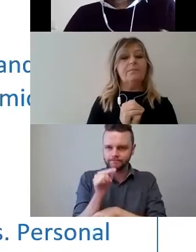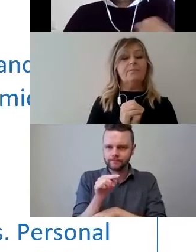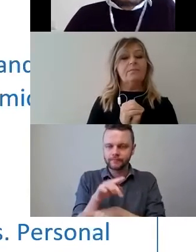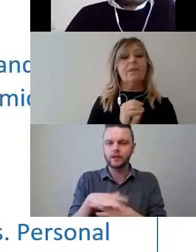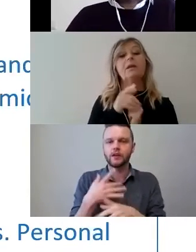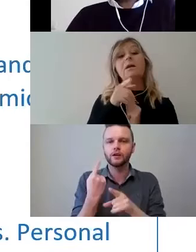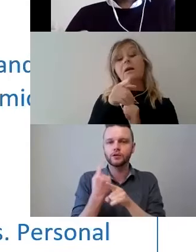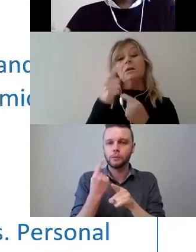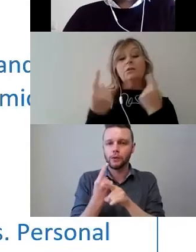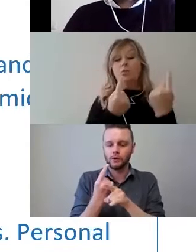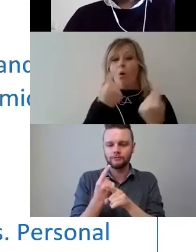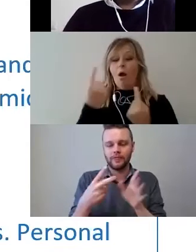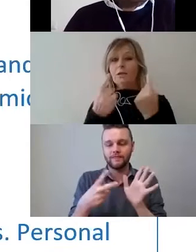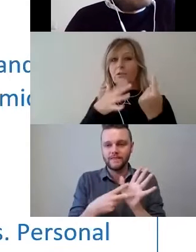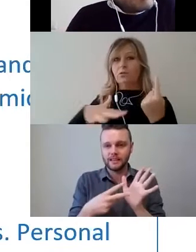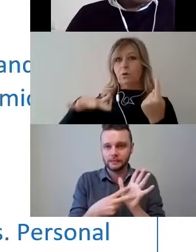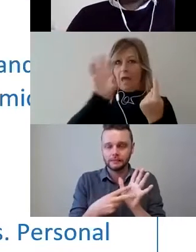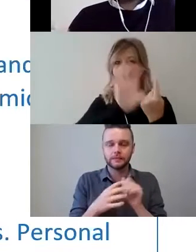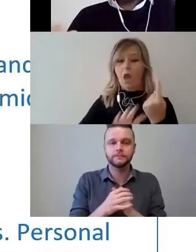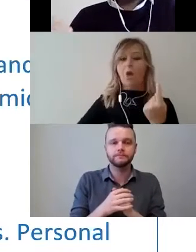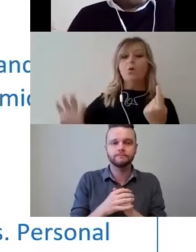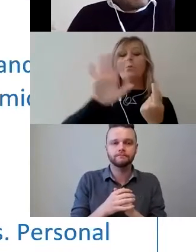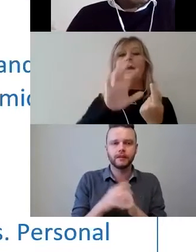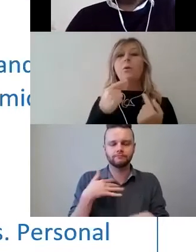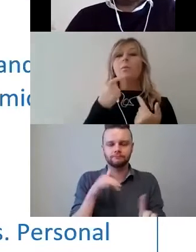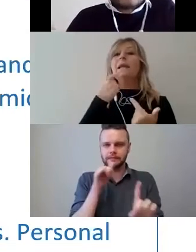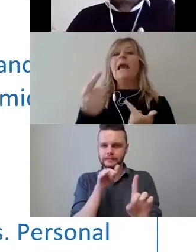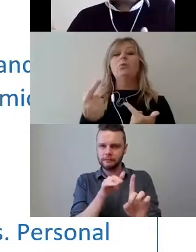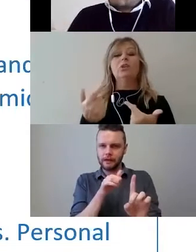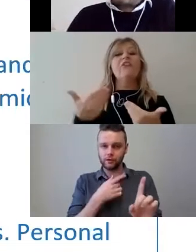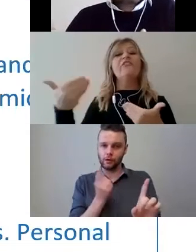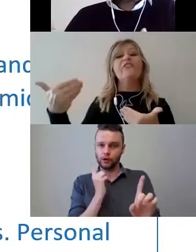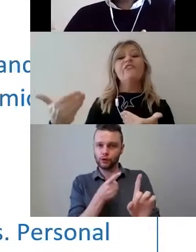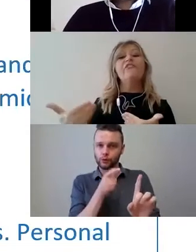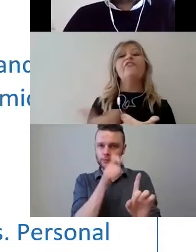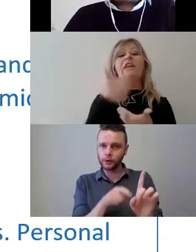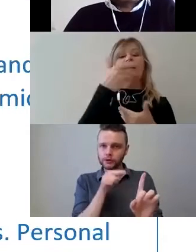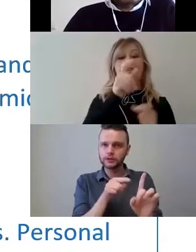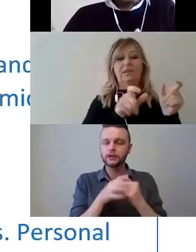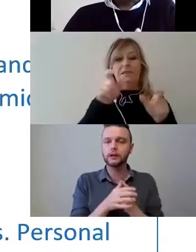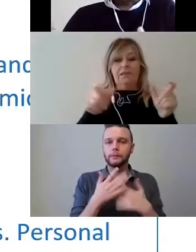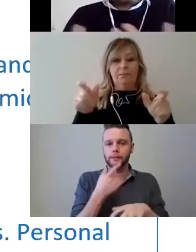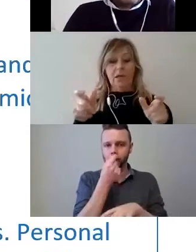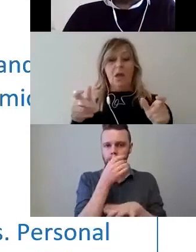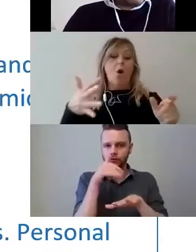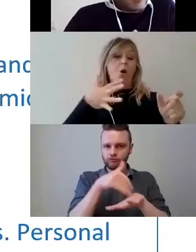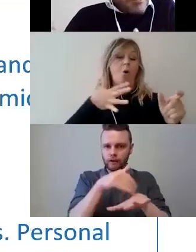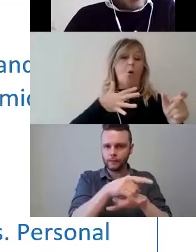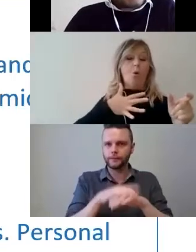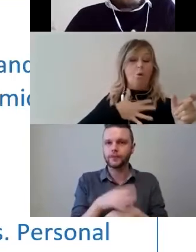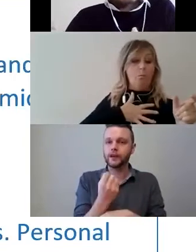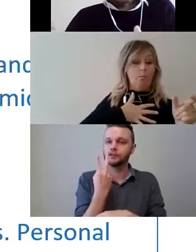of victims and suspect or accused person of having committed a crime, we have two